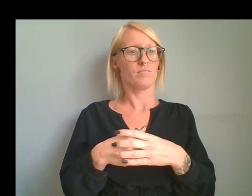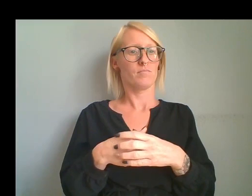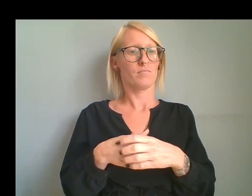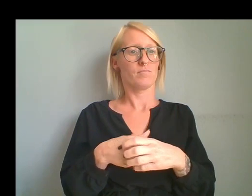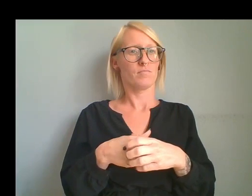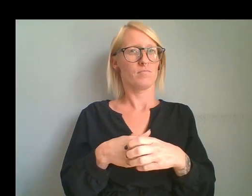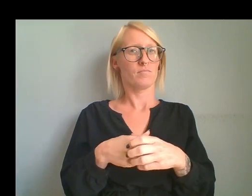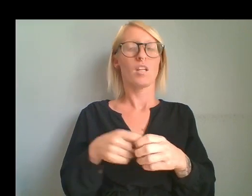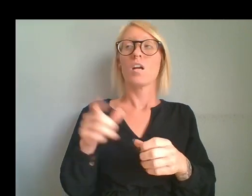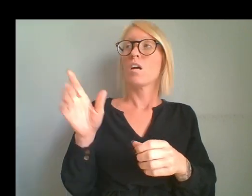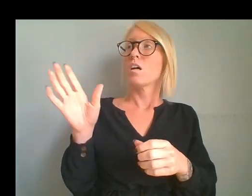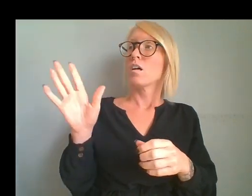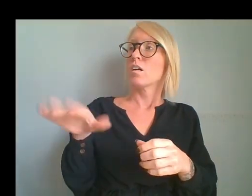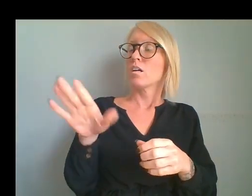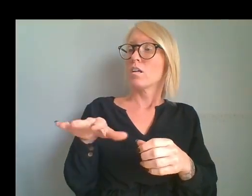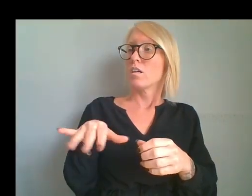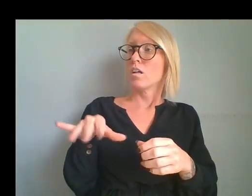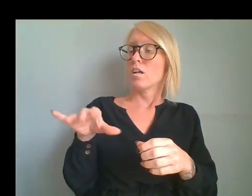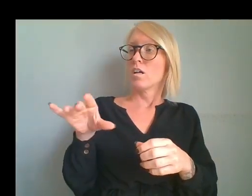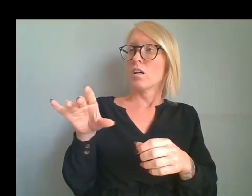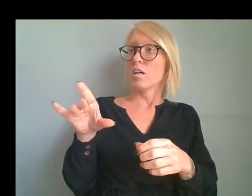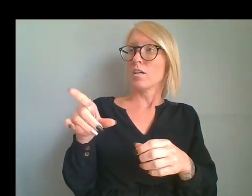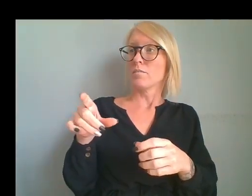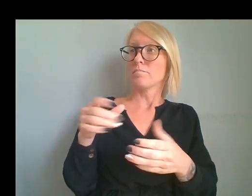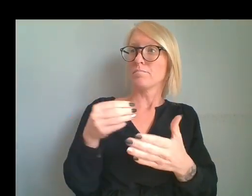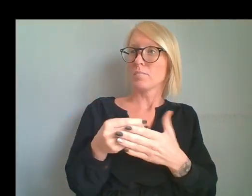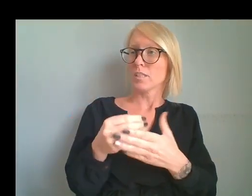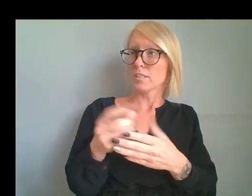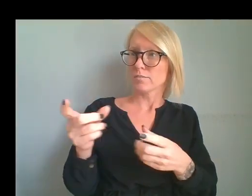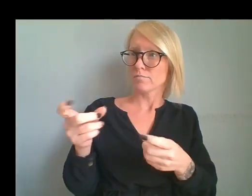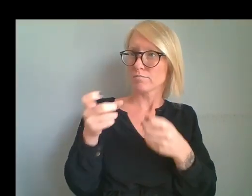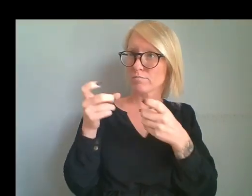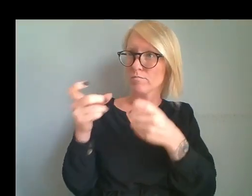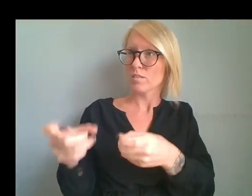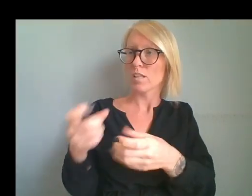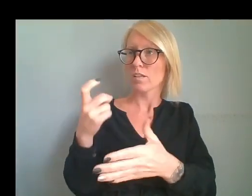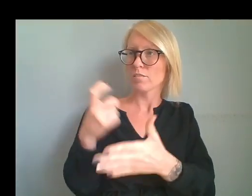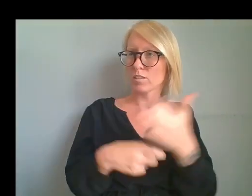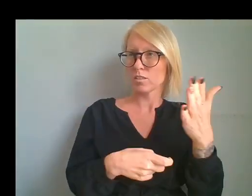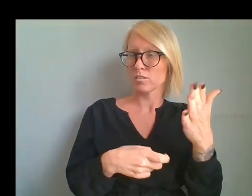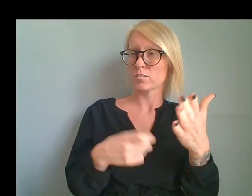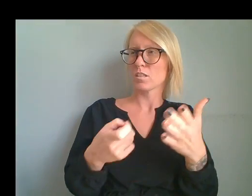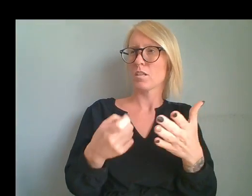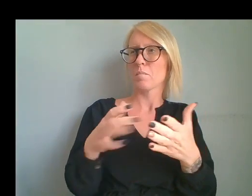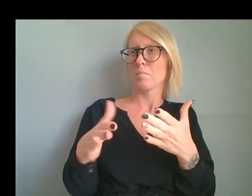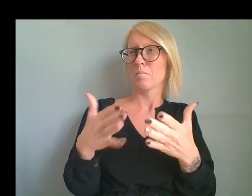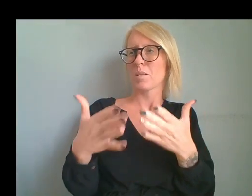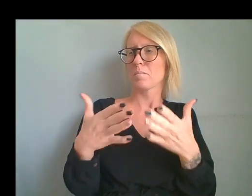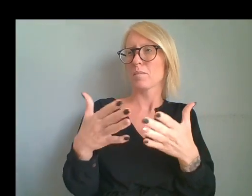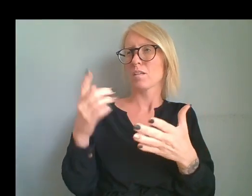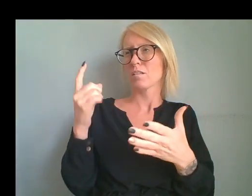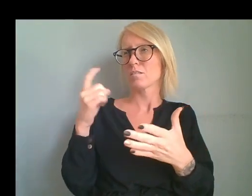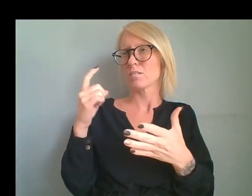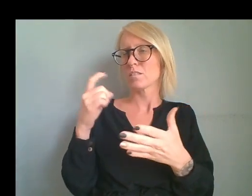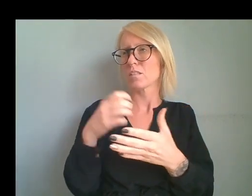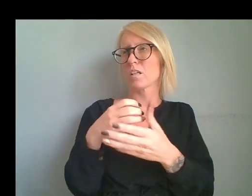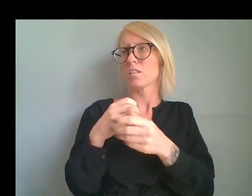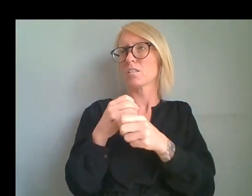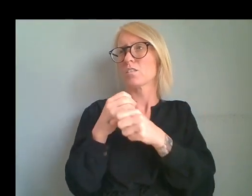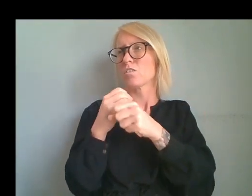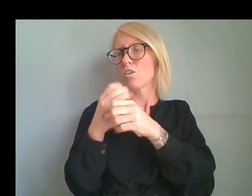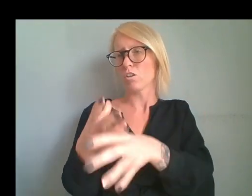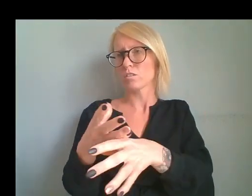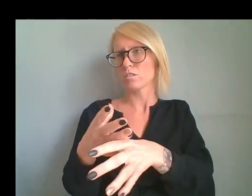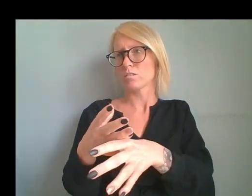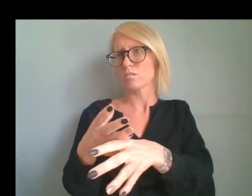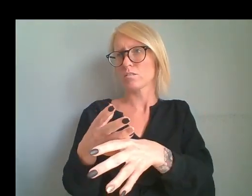Well, the donation piece might be, you might be thinking of the causes application that he Yeah. just talked about. Is that,